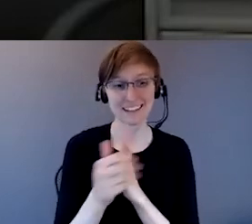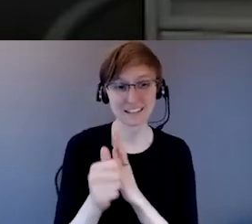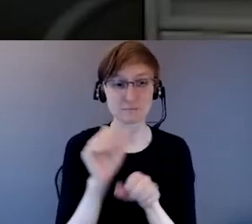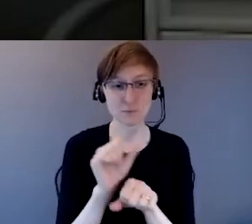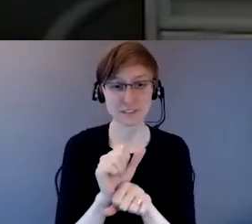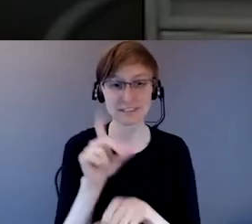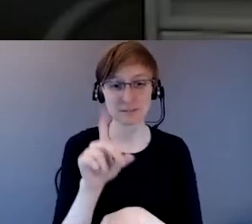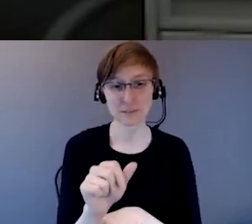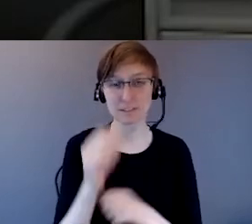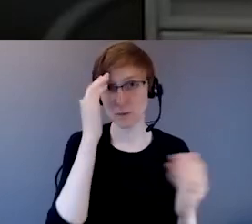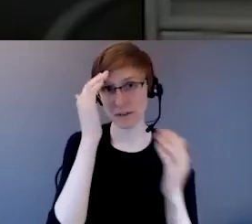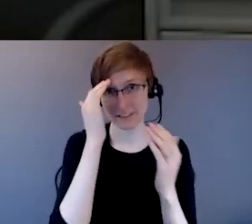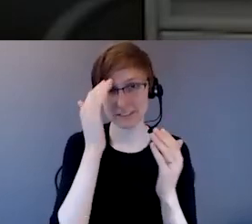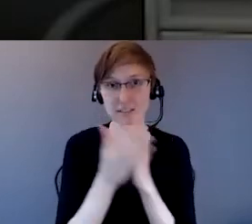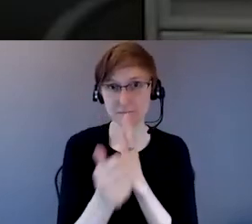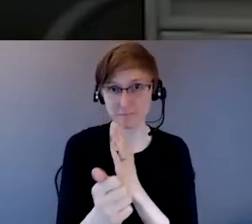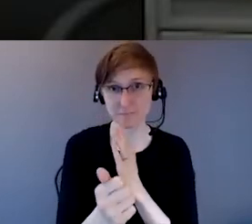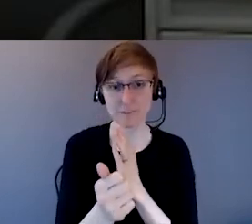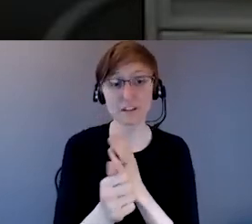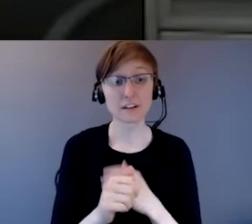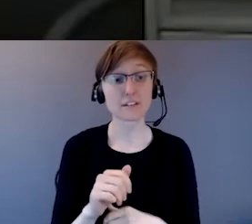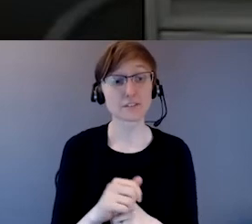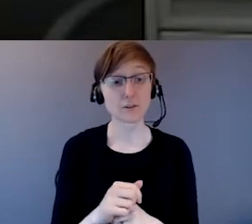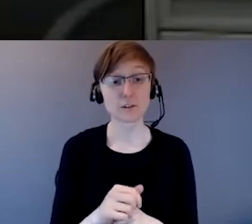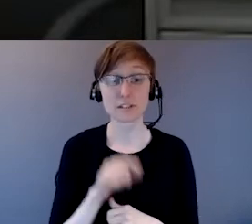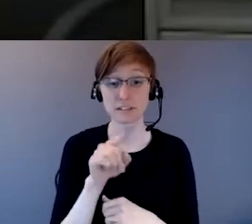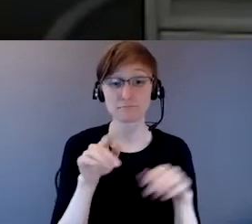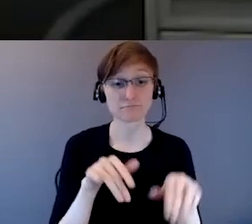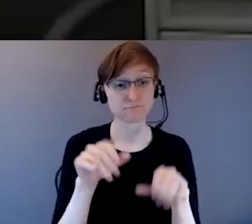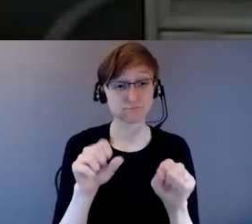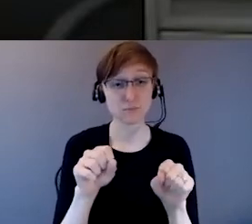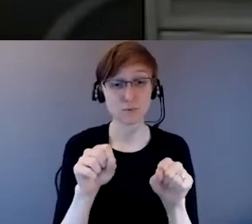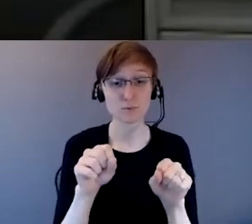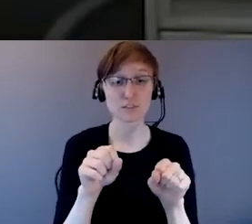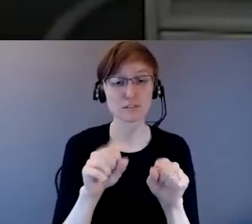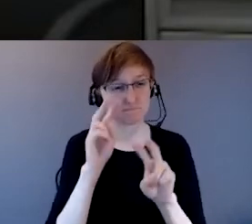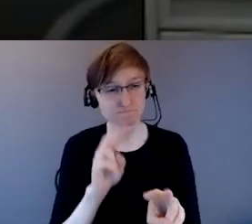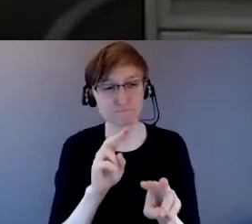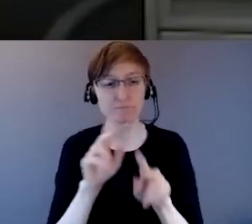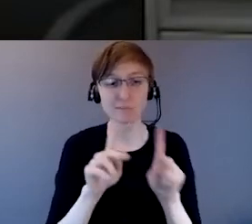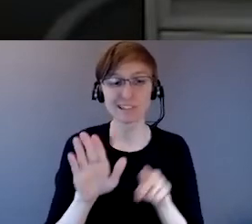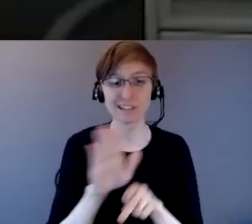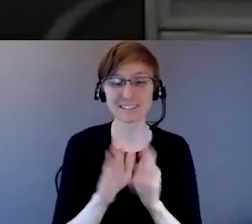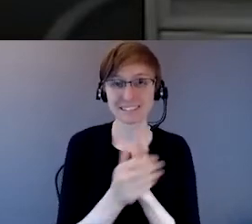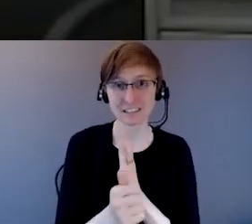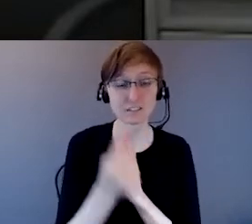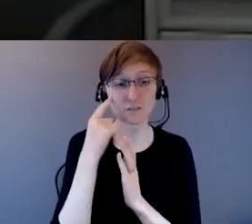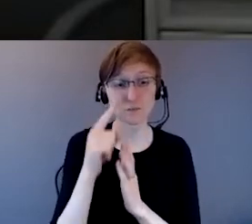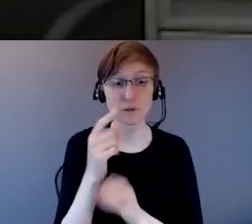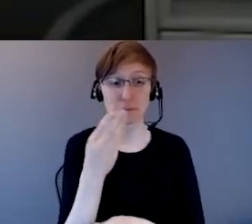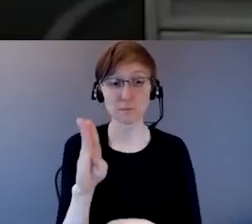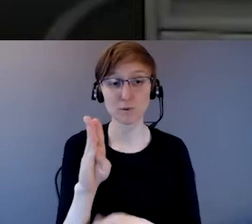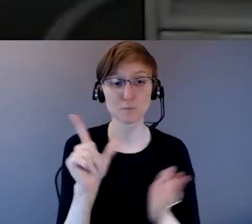Toolkit. He has also facilitated competency-based initiatives incorporating concepts of essential skills and the Blueprint for Life work